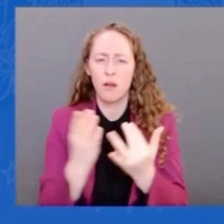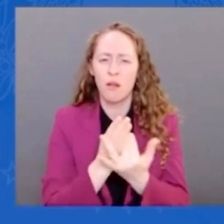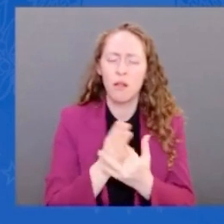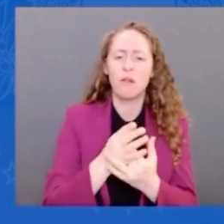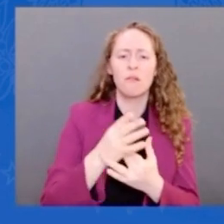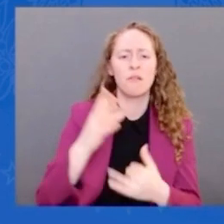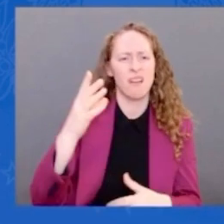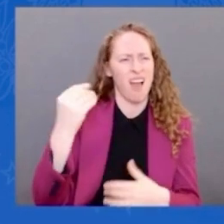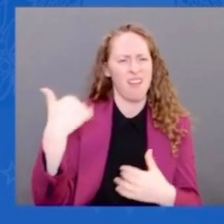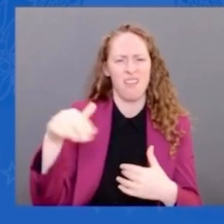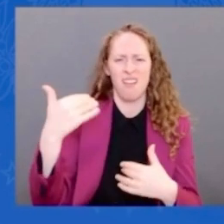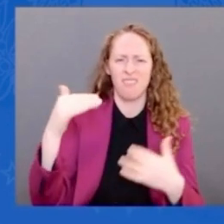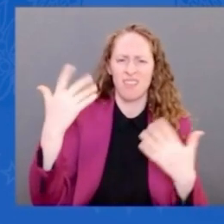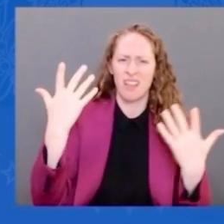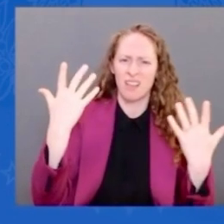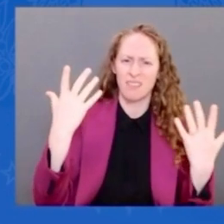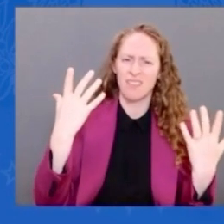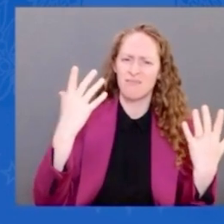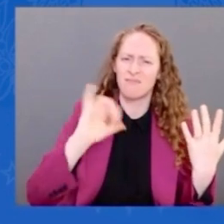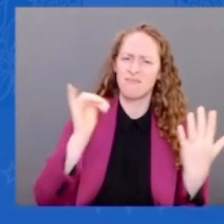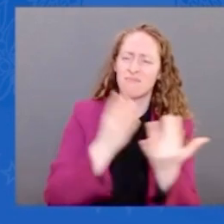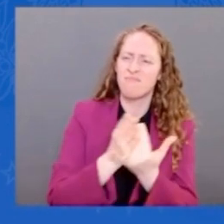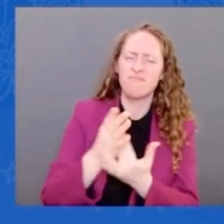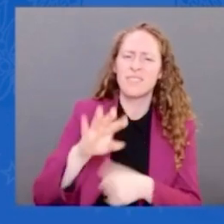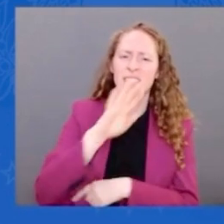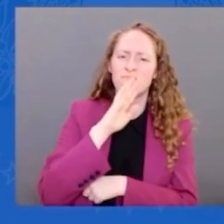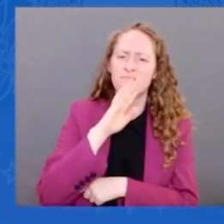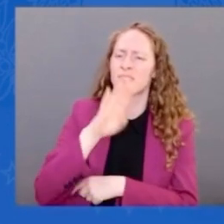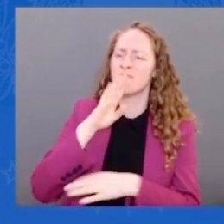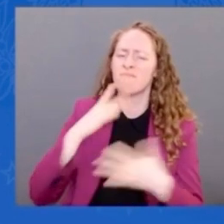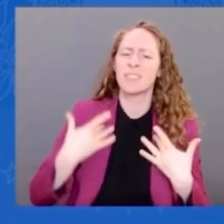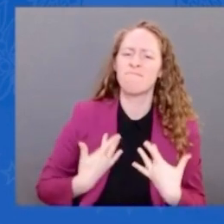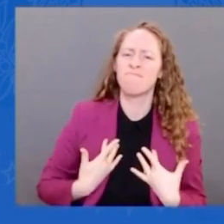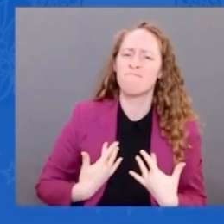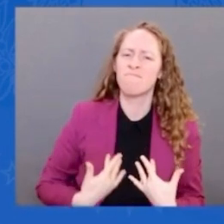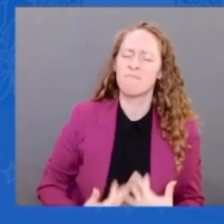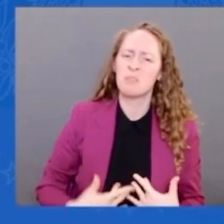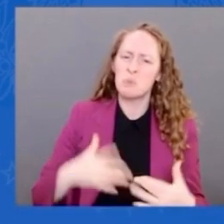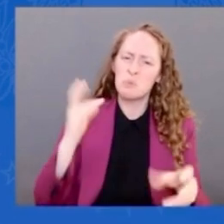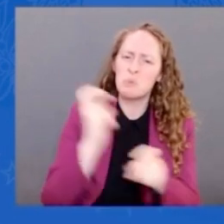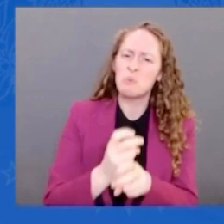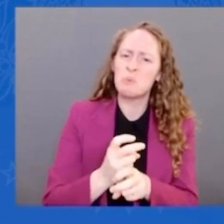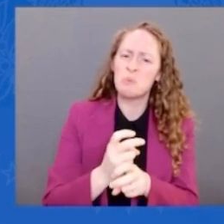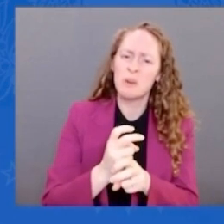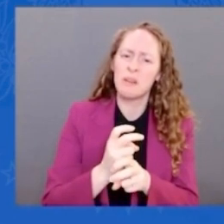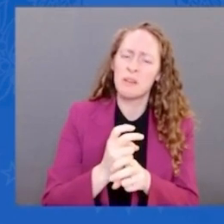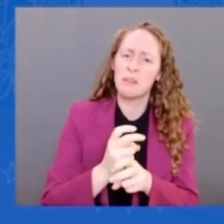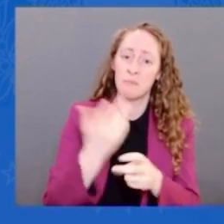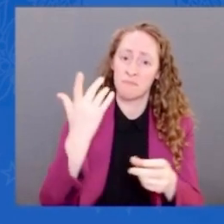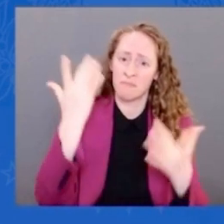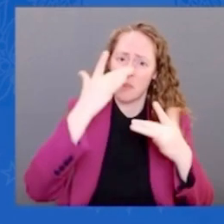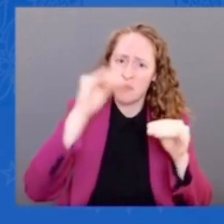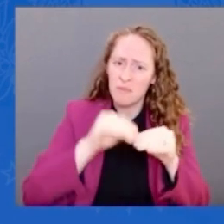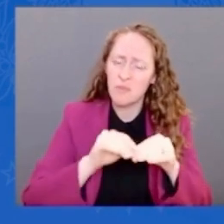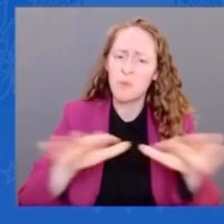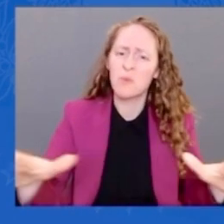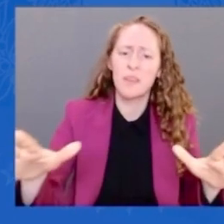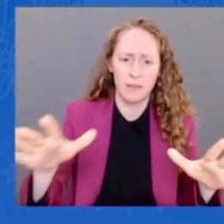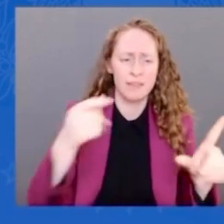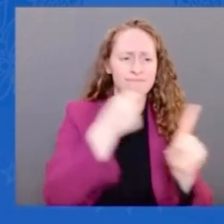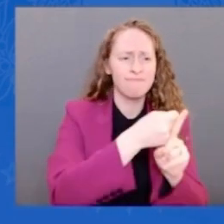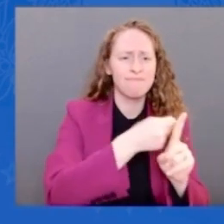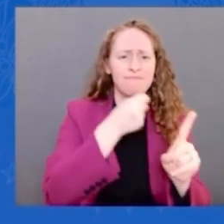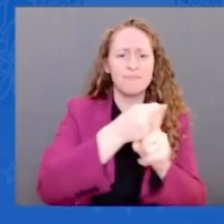COVID-19 pandemic. We were all affected differently. However, for my family, one thing that